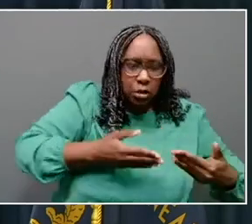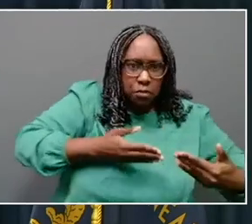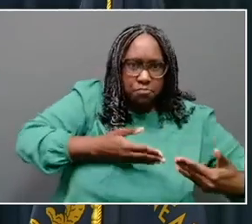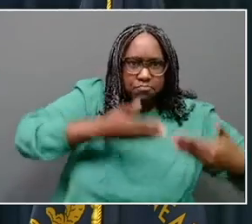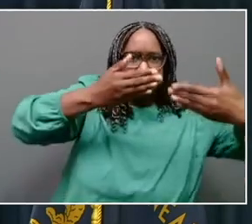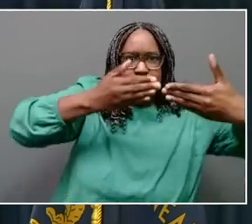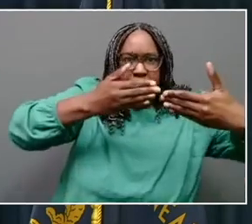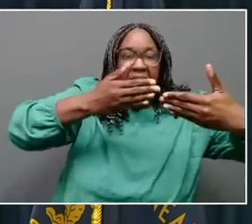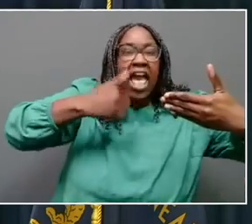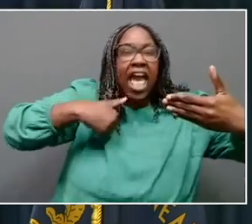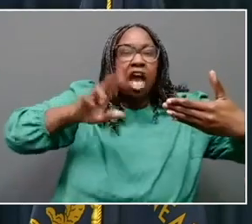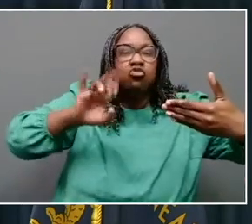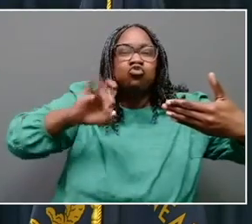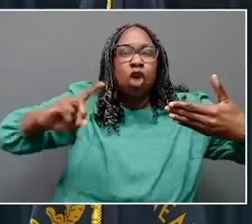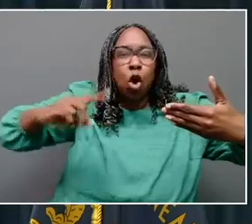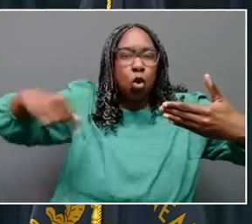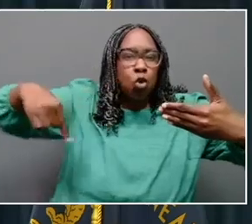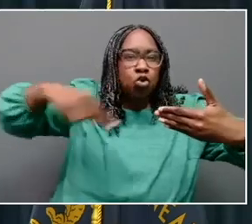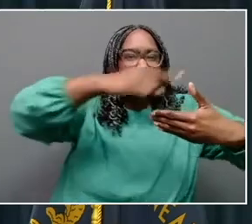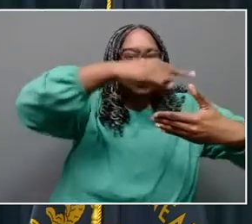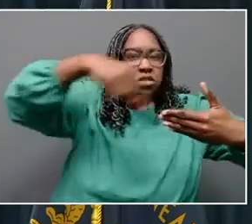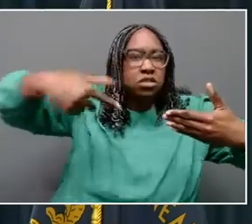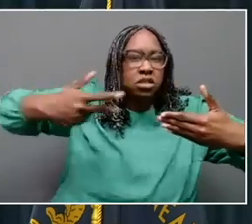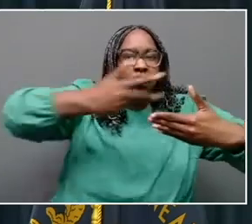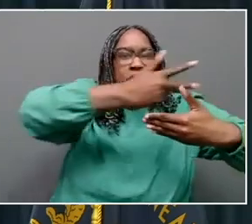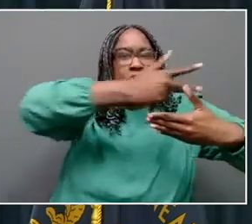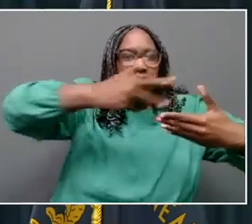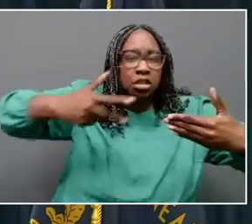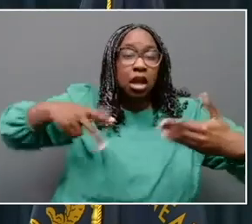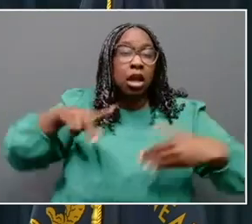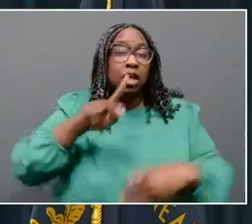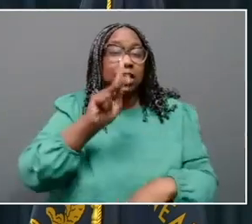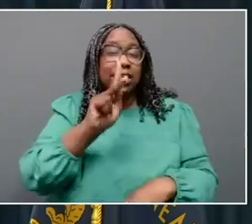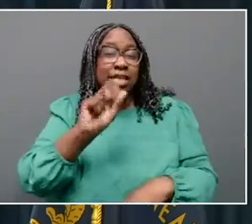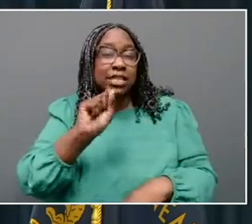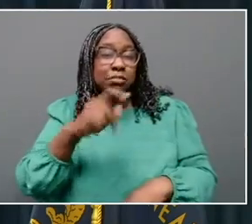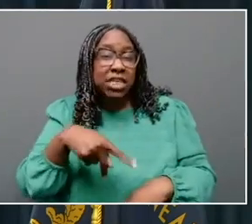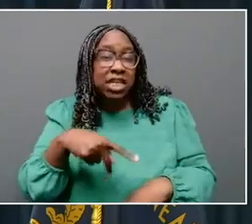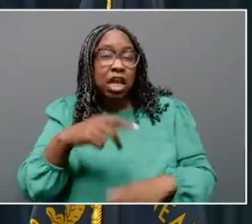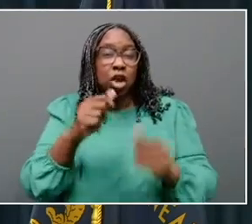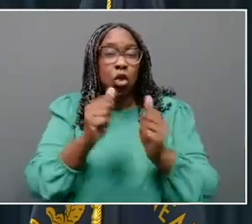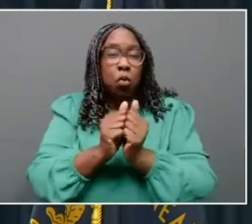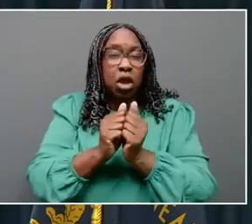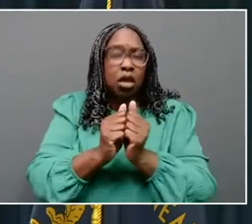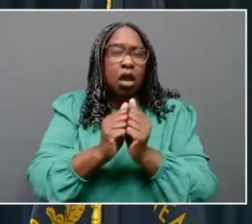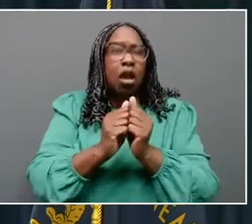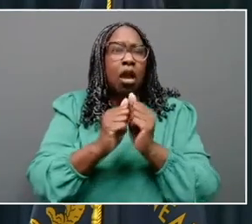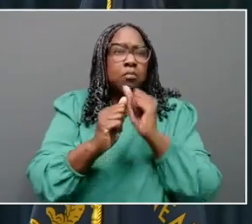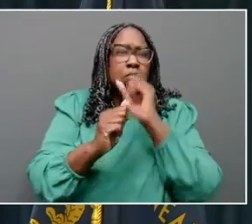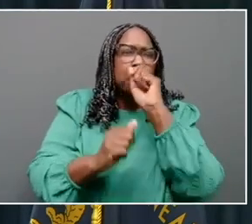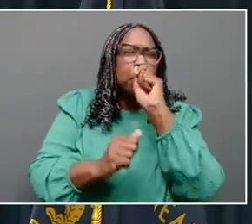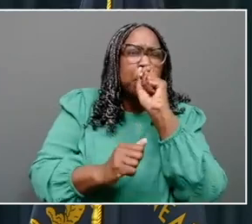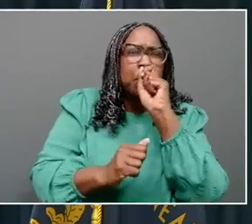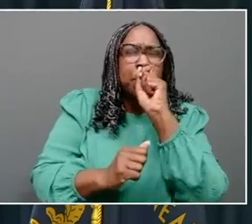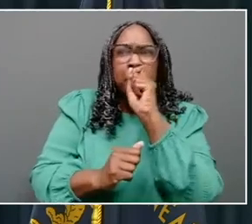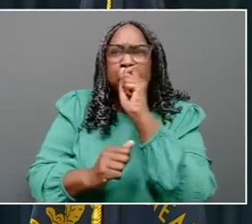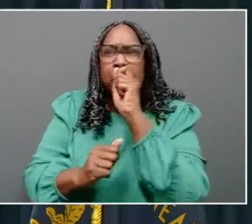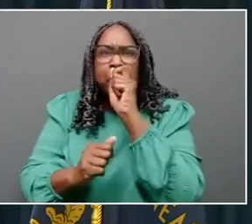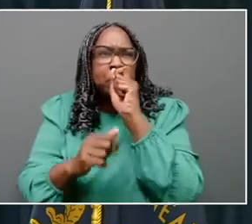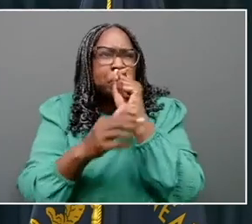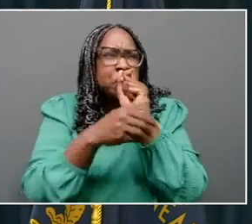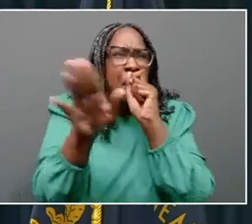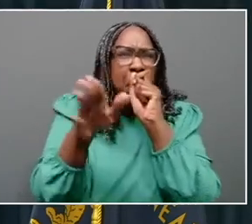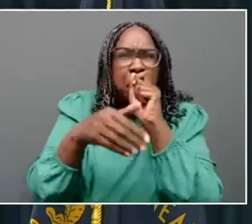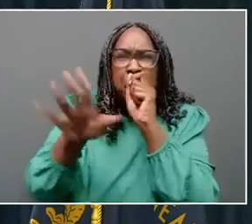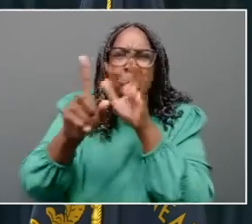through the communities with a loudspeaker and sirens, and the mayor of Jackson was doing the same thing. Laura was working hard at the